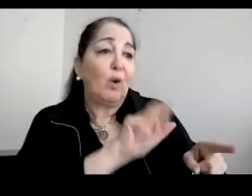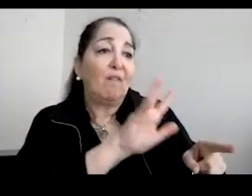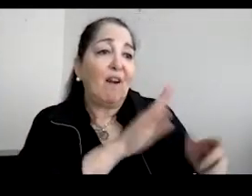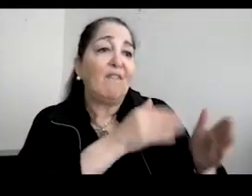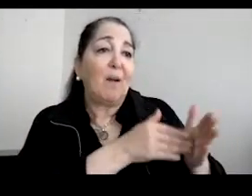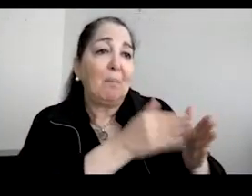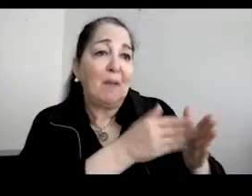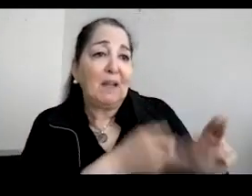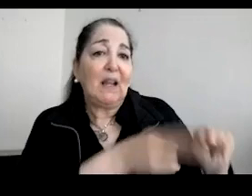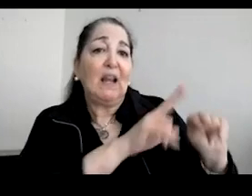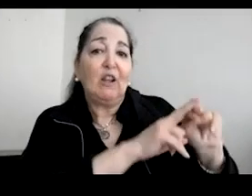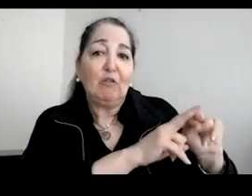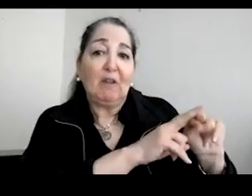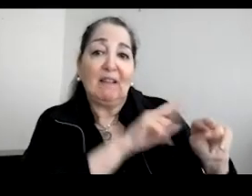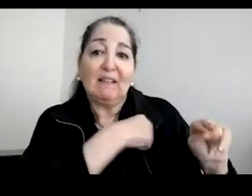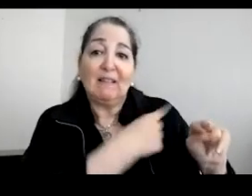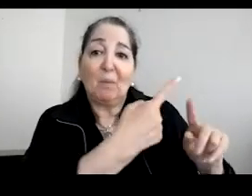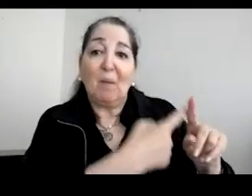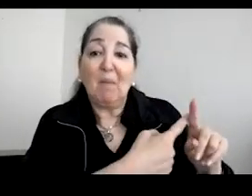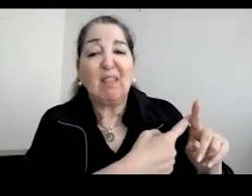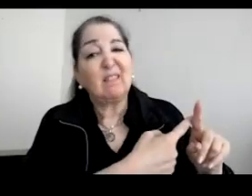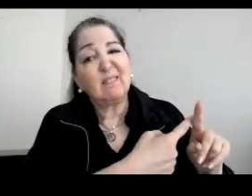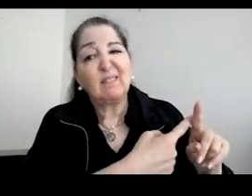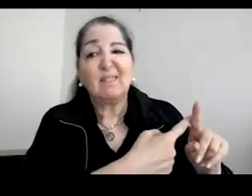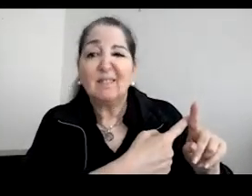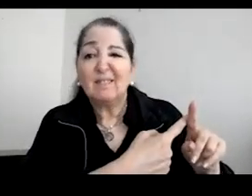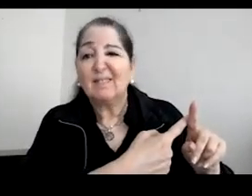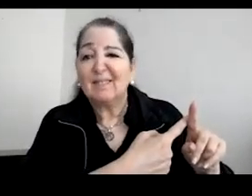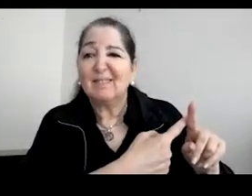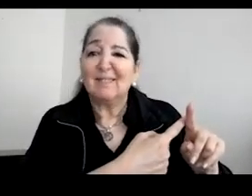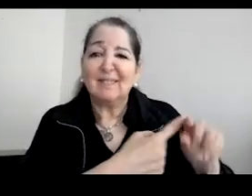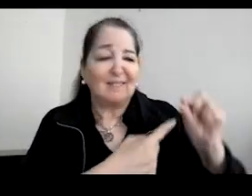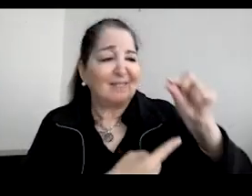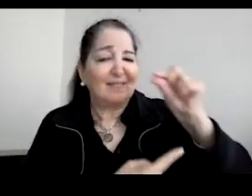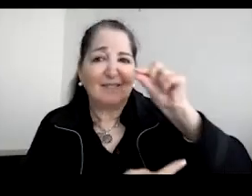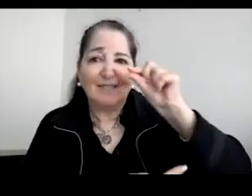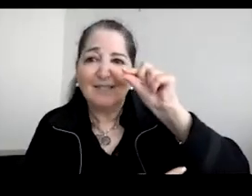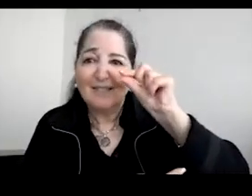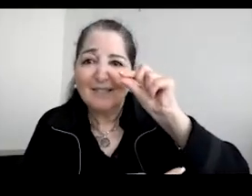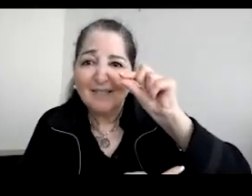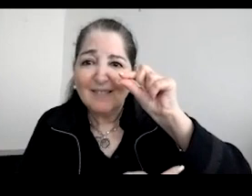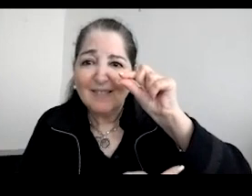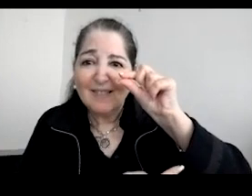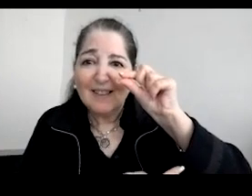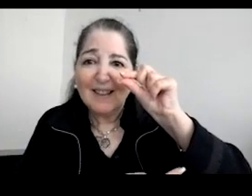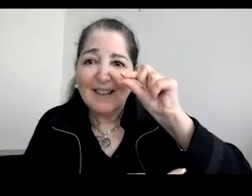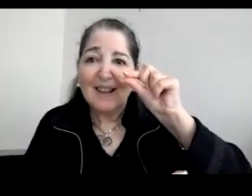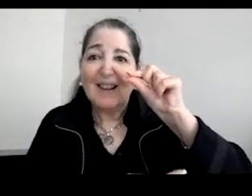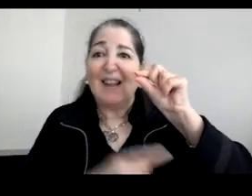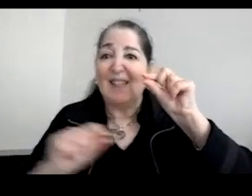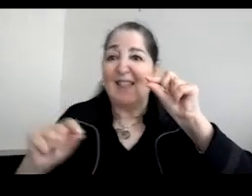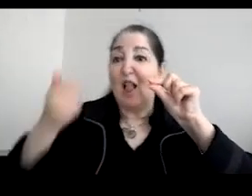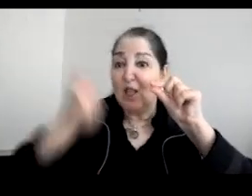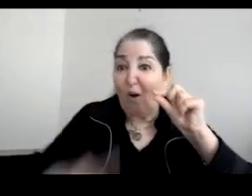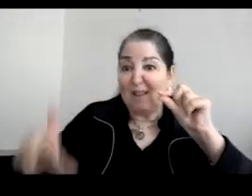jobs that we saw in the last month, okay, even if it holds, is only a recovery of about 10% of the jobs that were